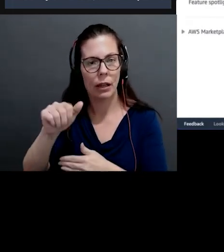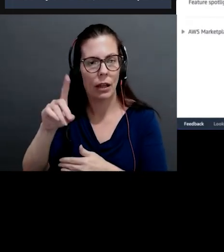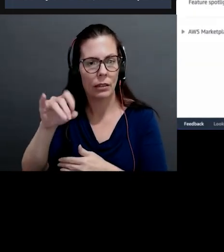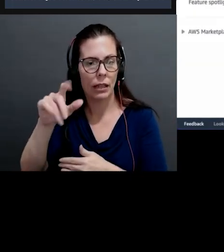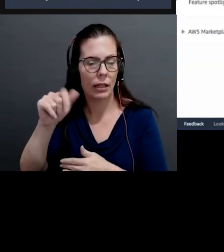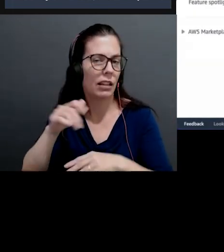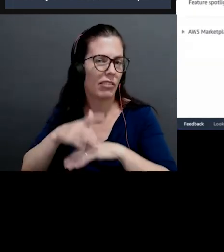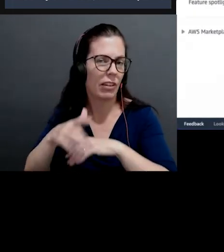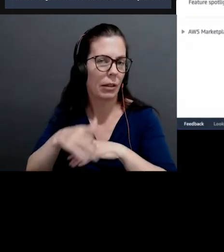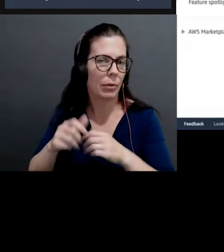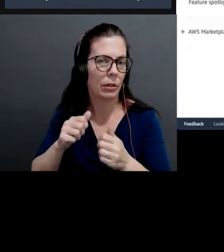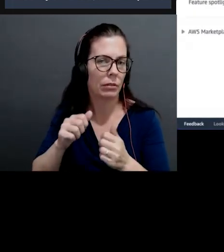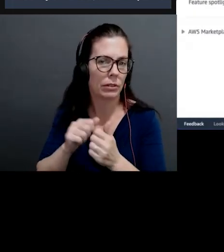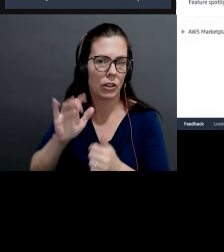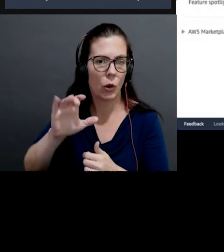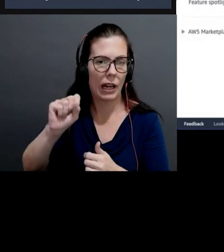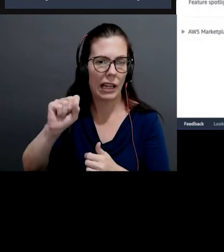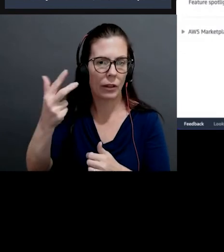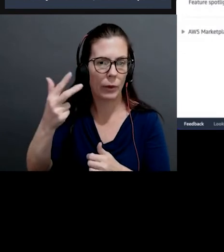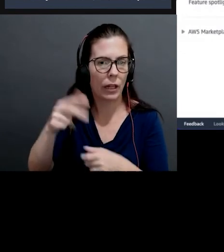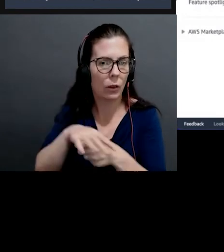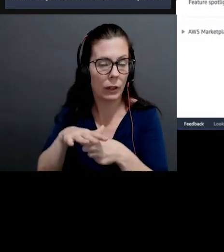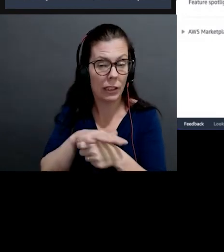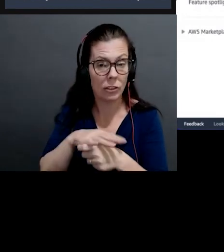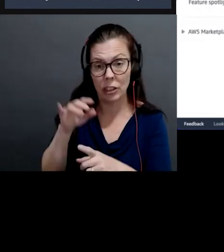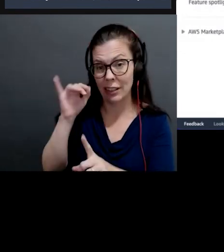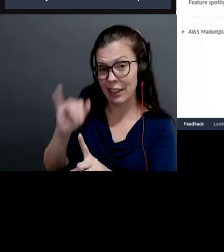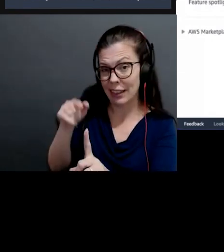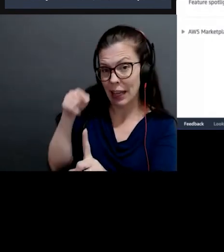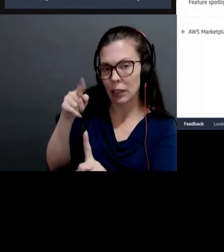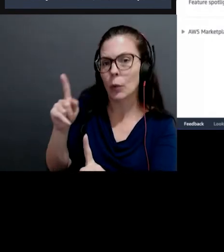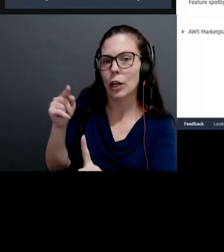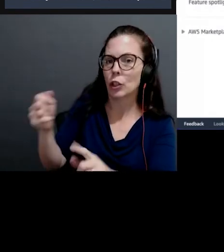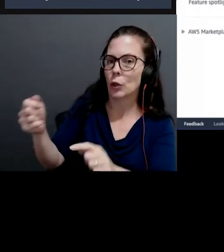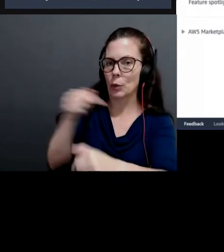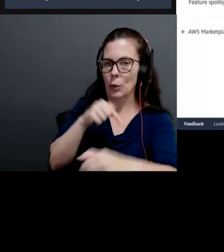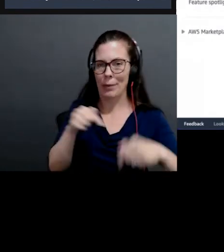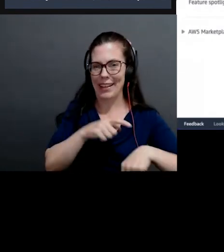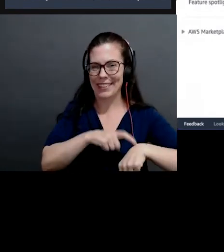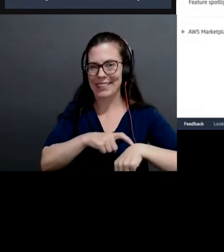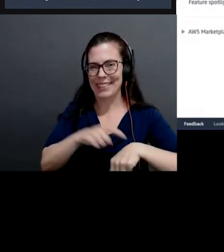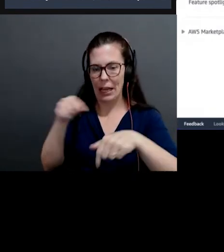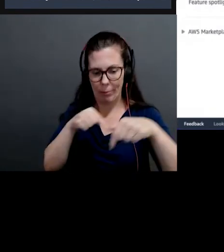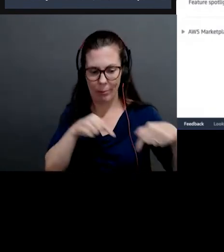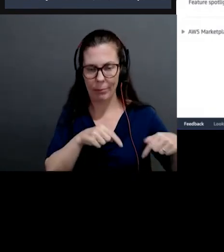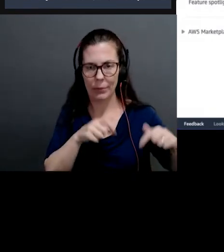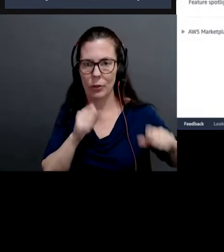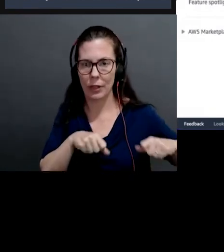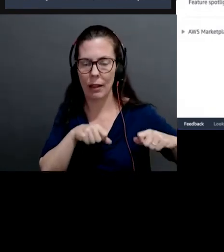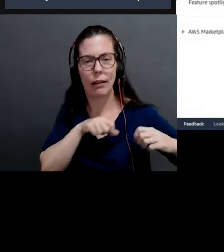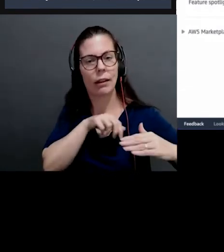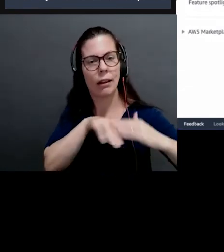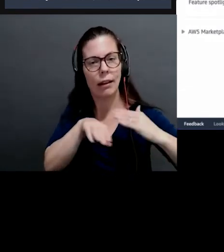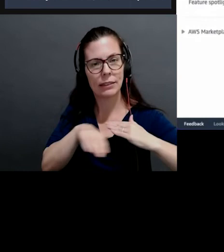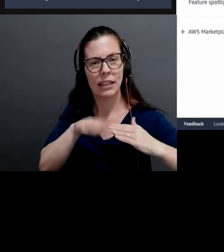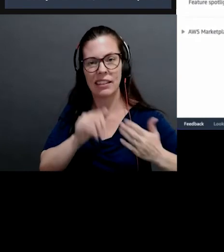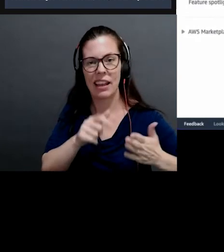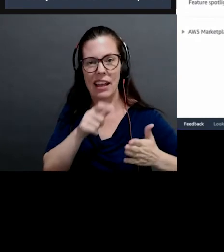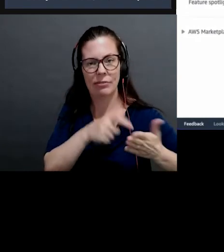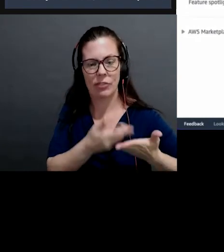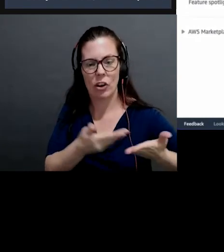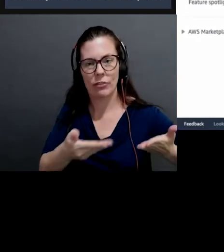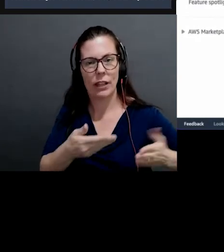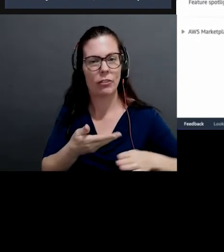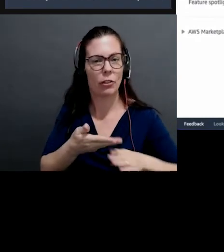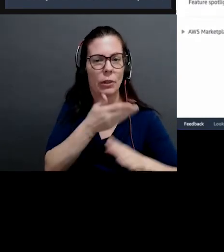your S3 location. And this is a place where you can go back in time, could access the artifacts for any of your previous runs, and this is